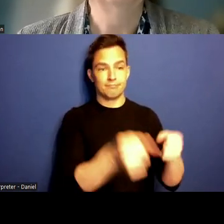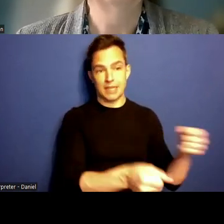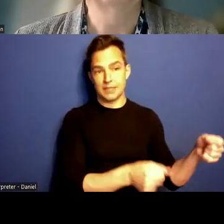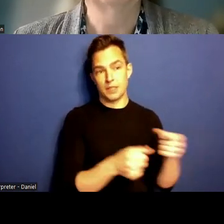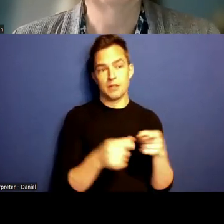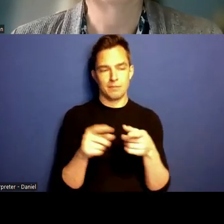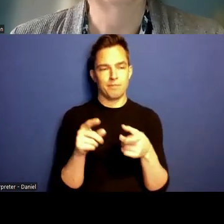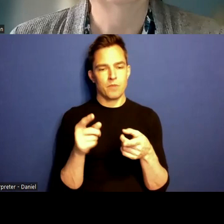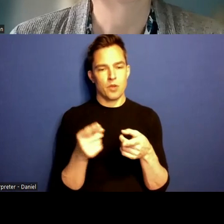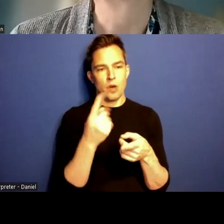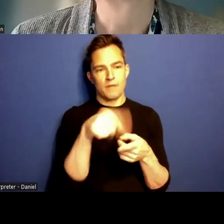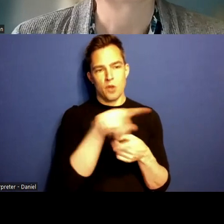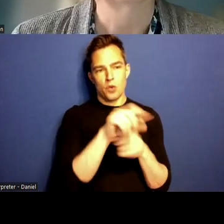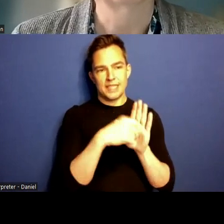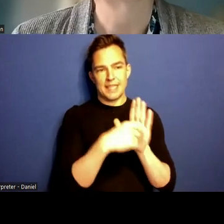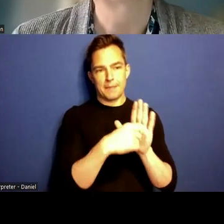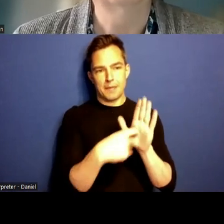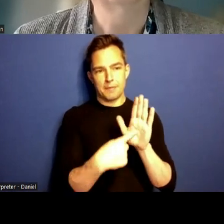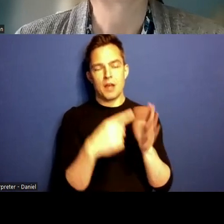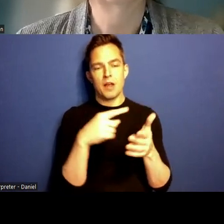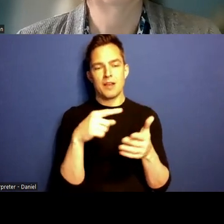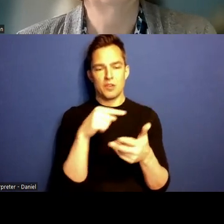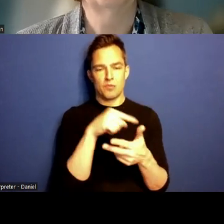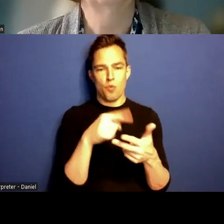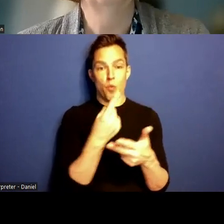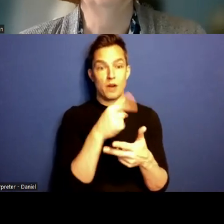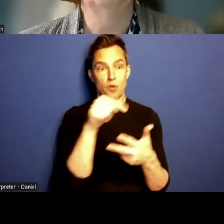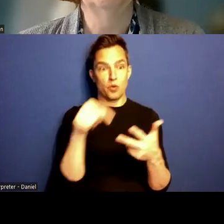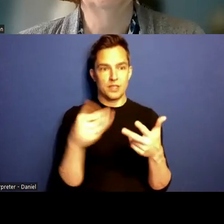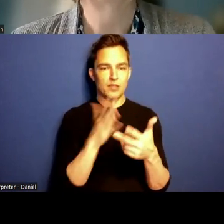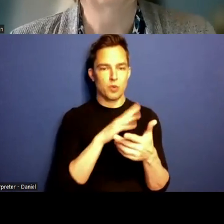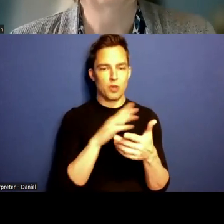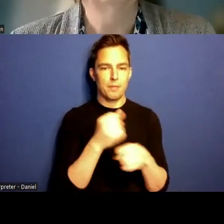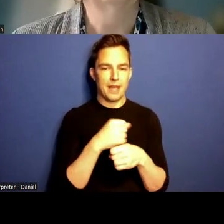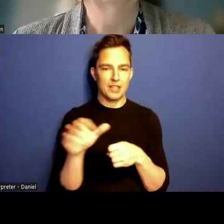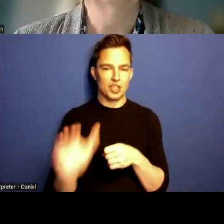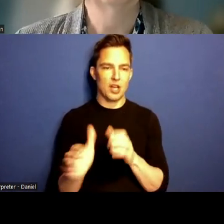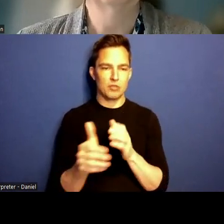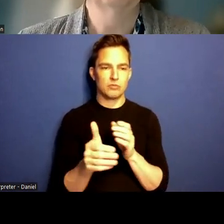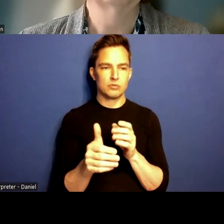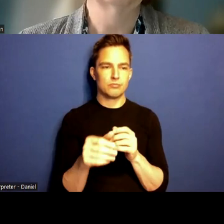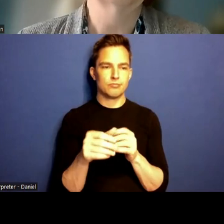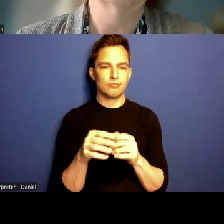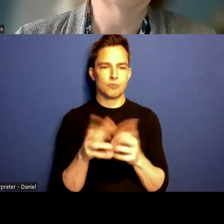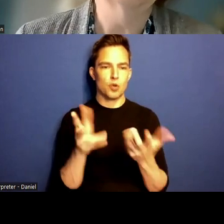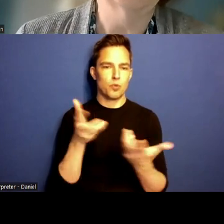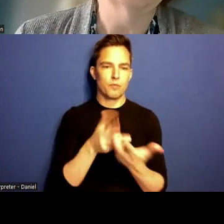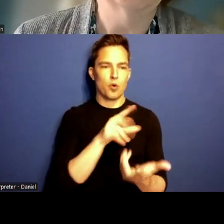of those will qualify a child to be described as having a serious emotional disturbance. Next